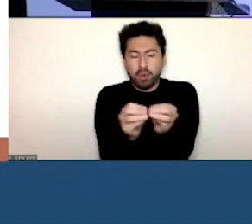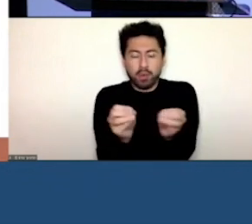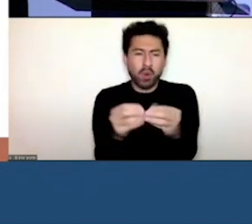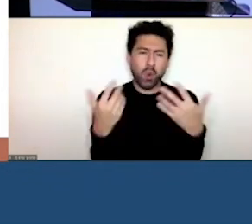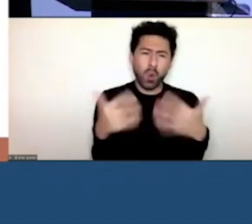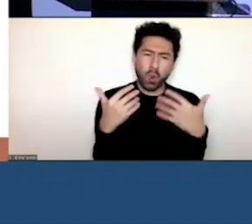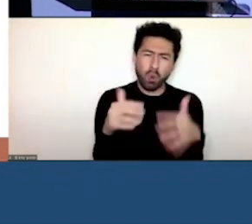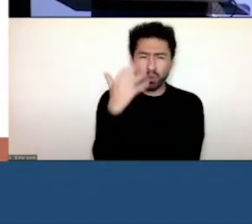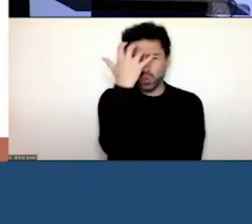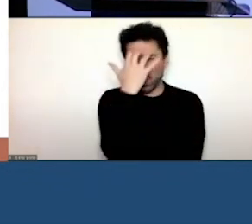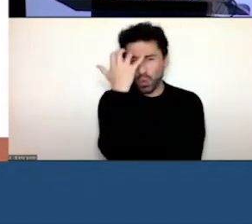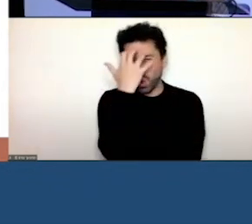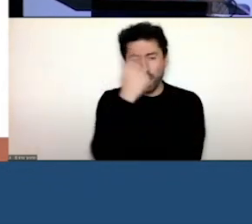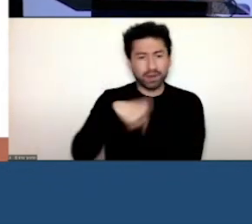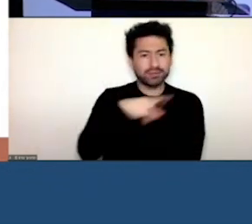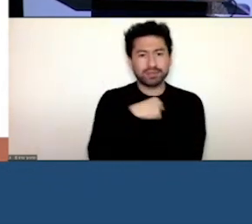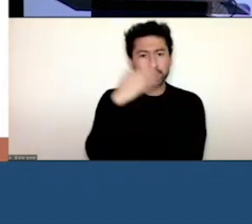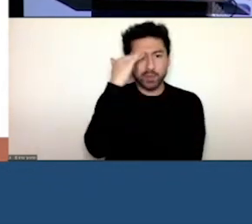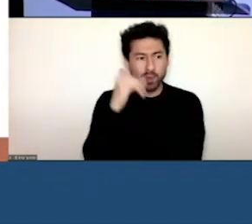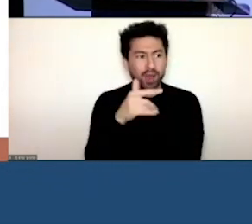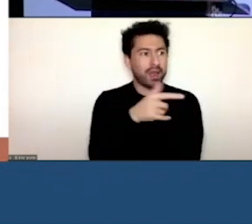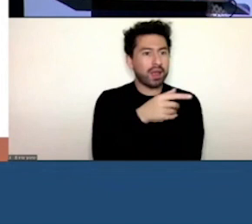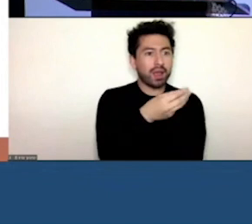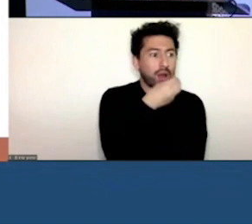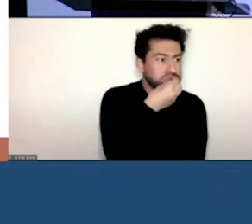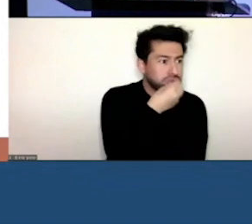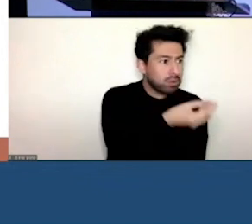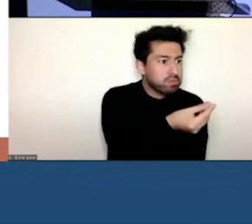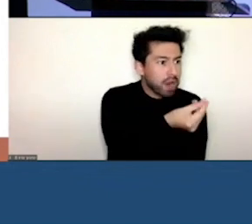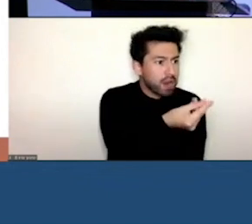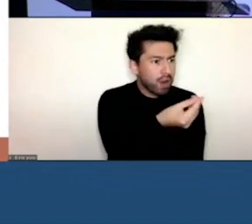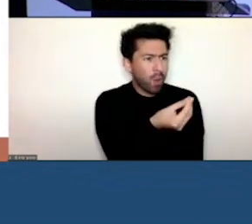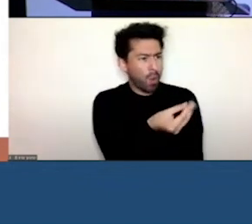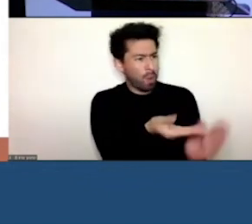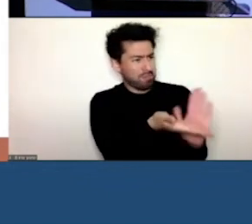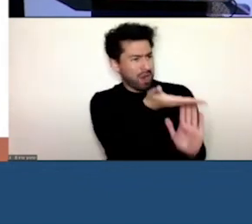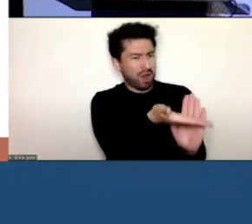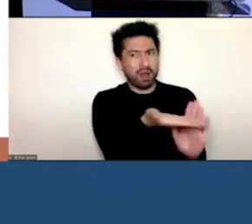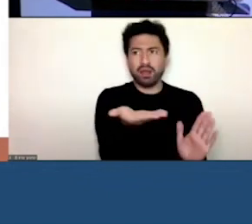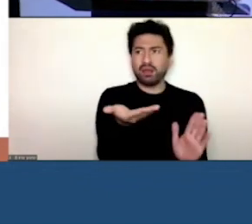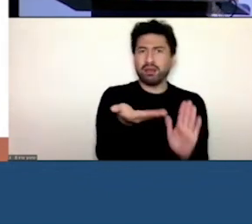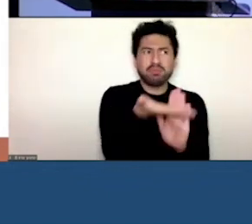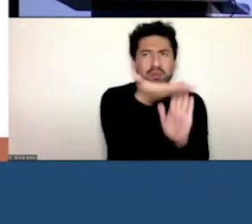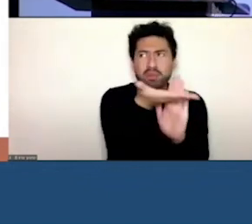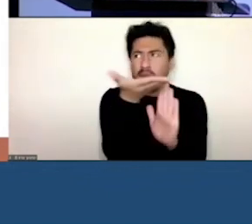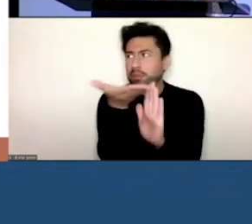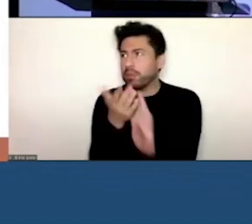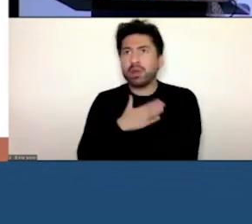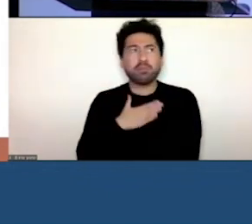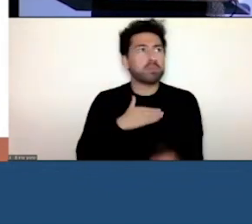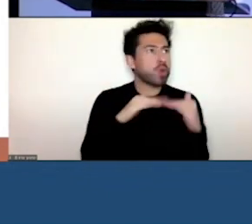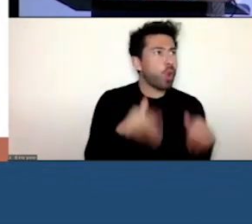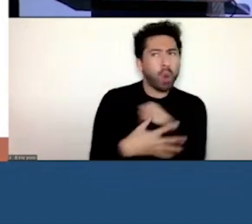And inflation has us all worried because inflation, especially with food and energy, hurts households